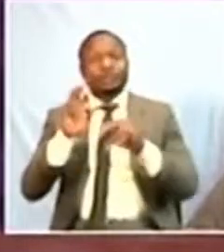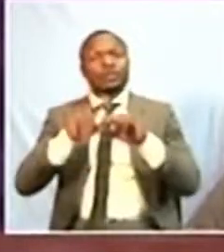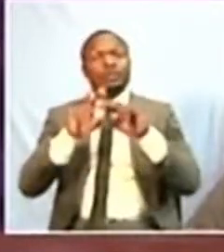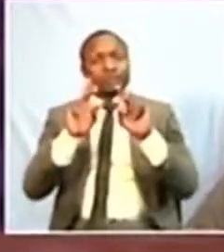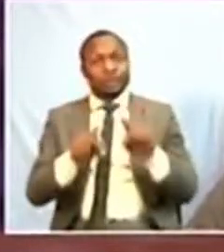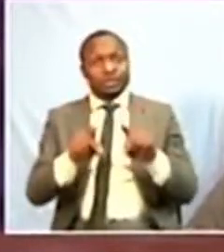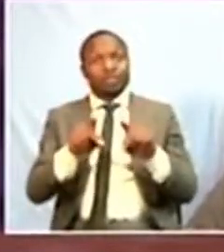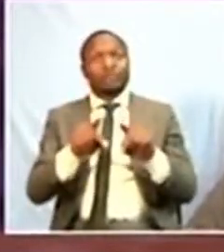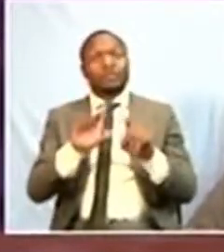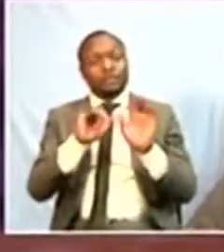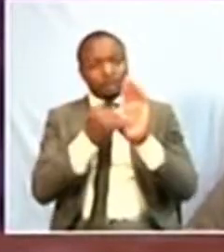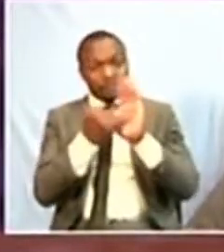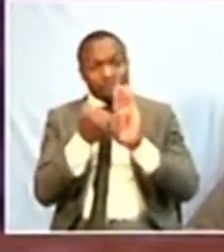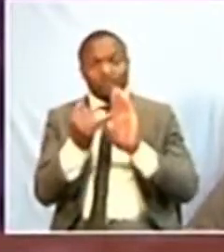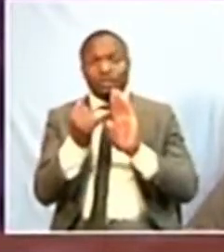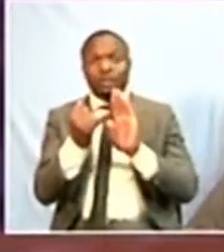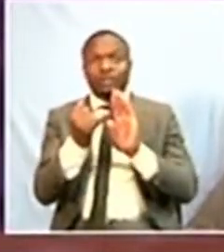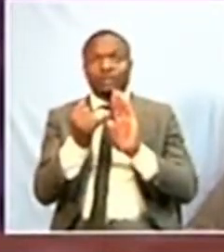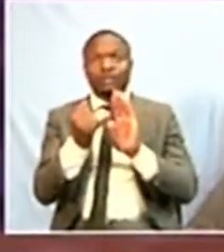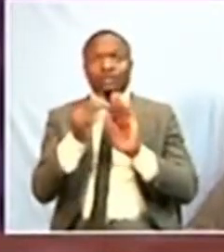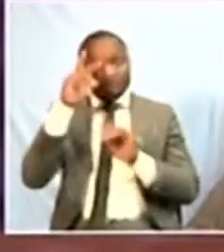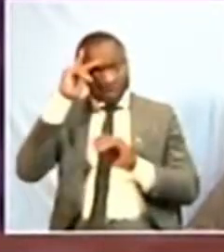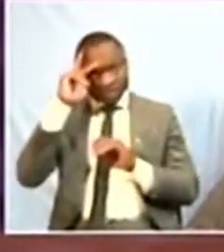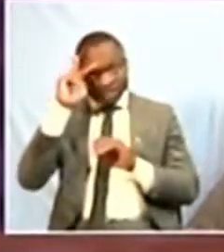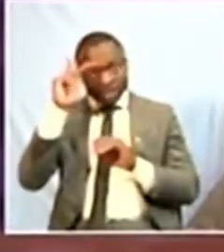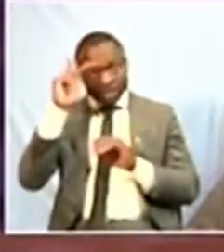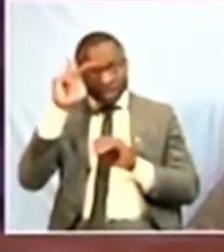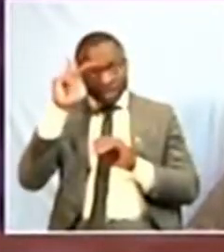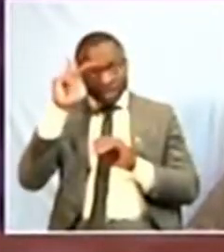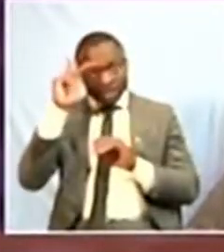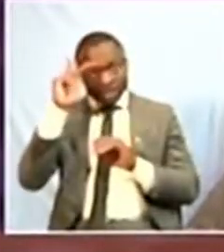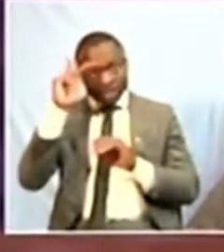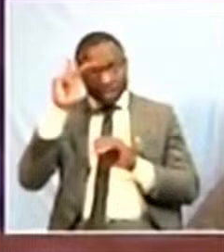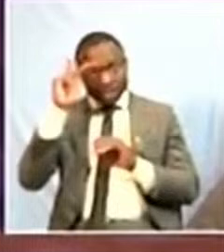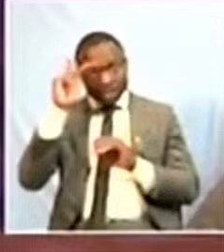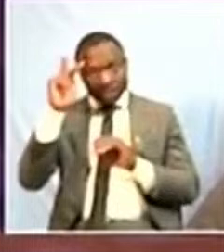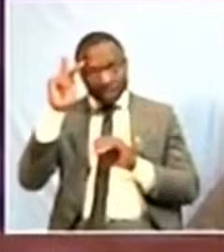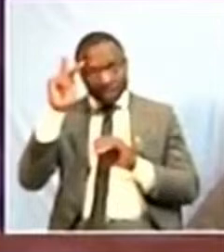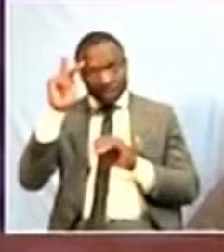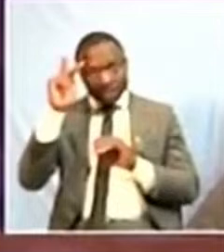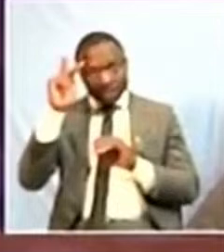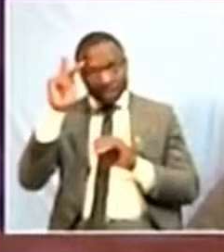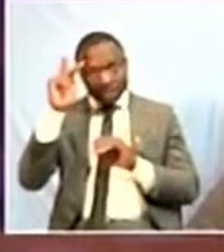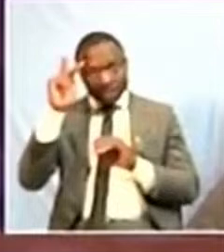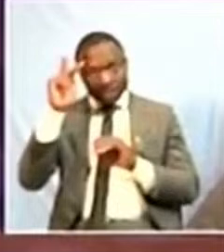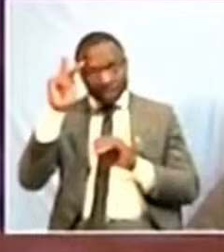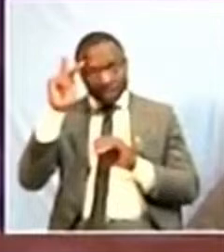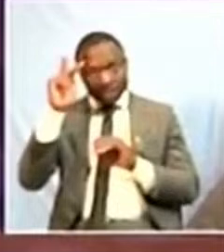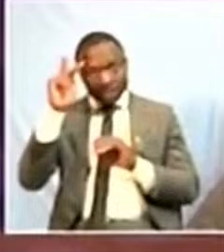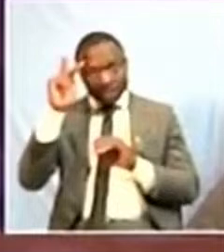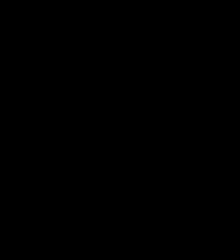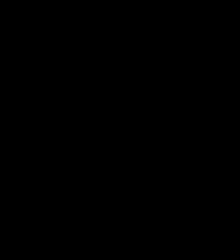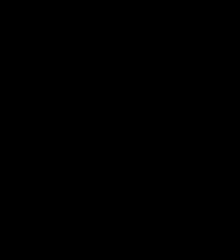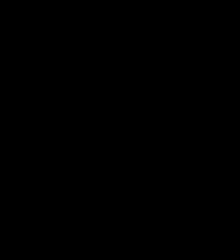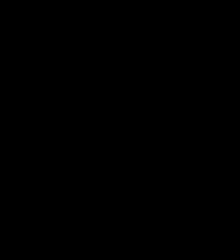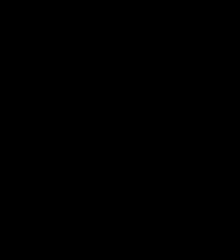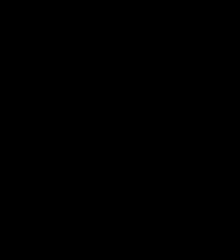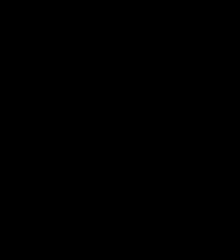chairperson did highlight that Kitwe City Council must commit to in governance, procurement, and